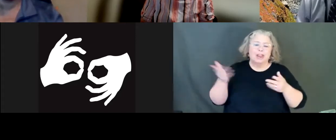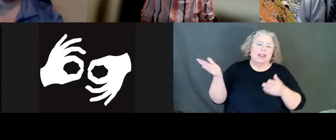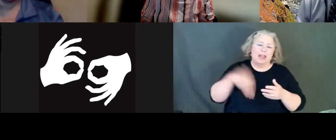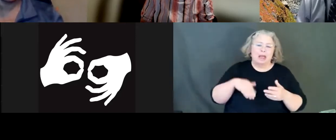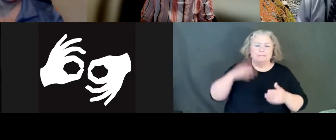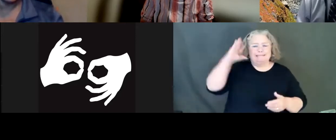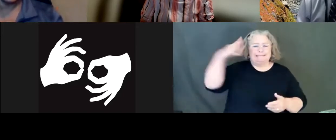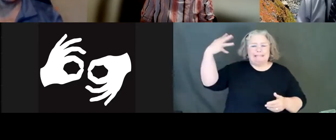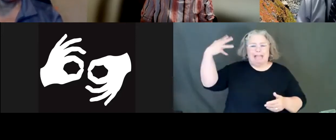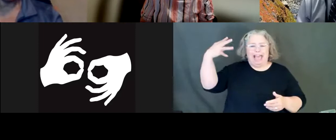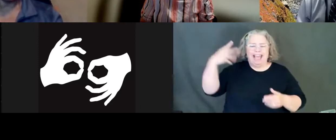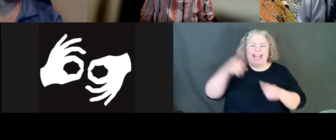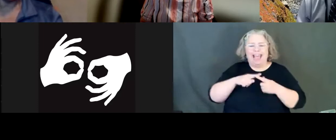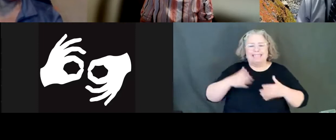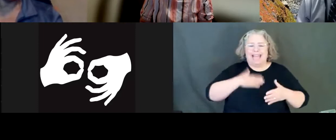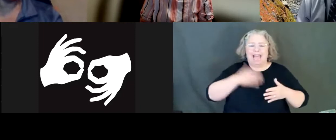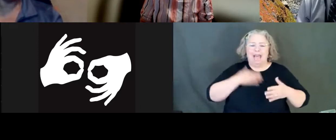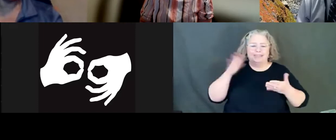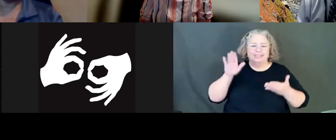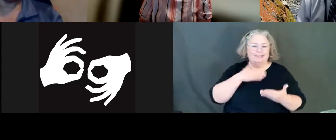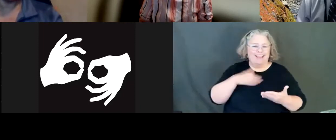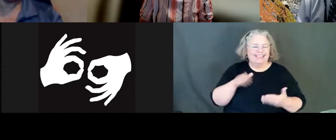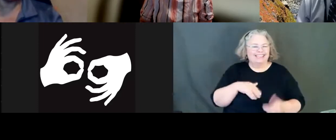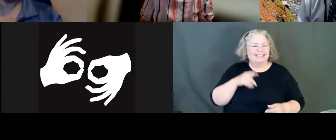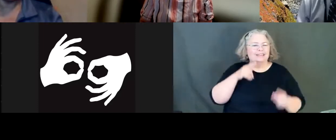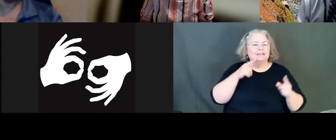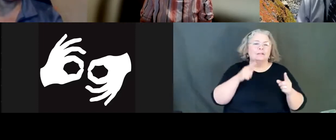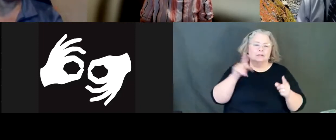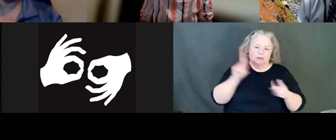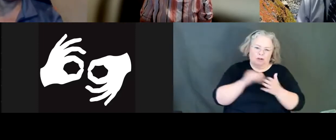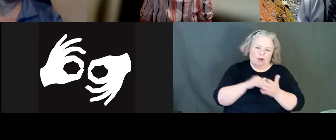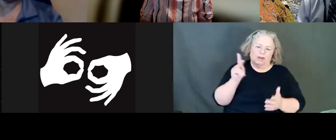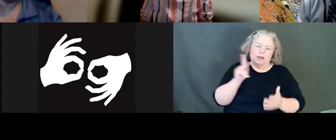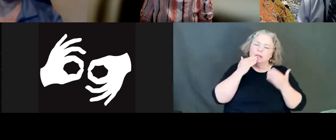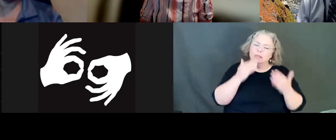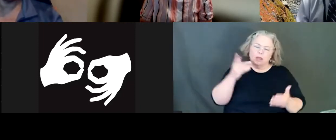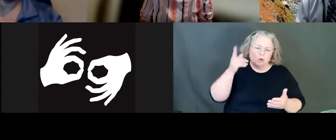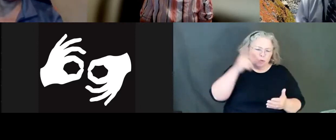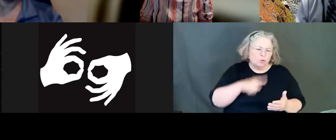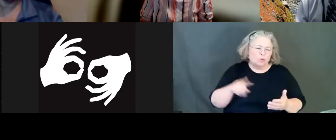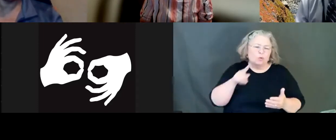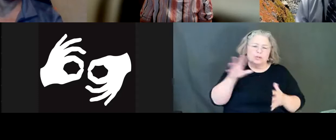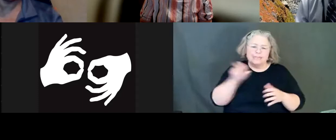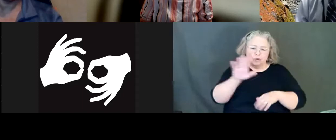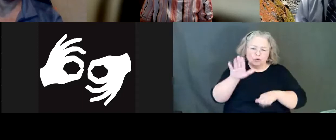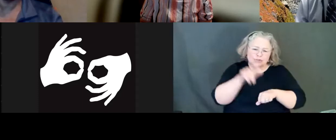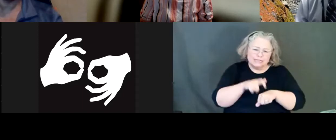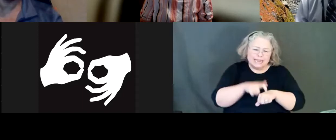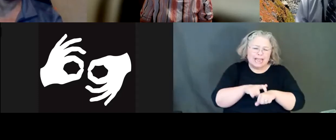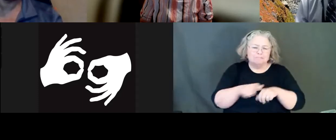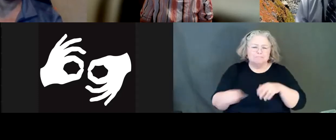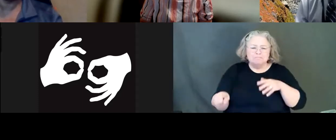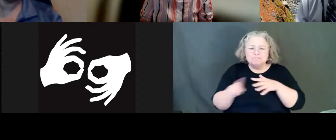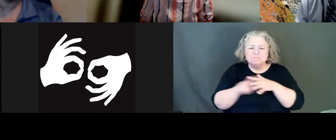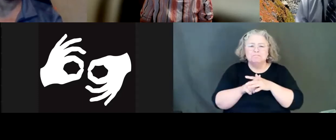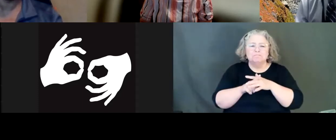Dr. K? Well, definitely want to thank you all again for taking the time with us, and also